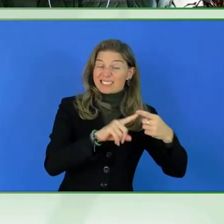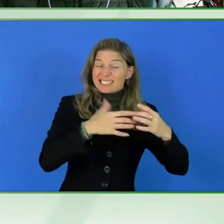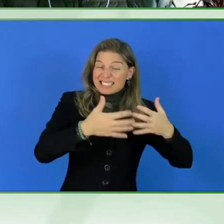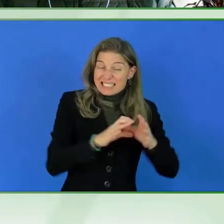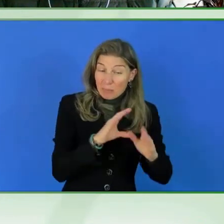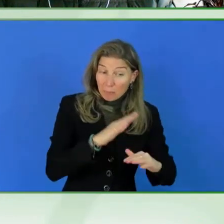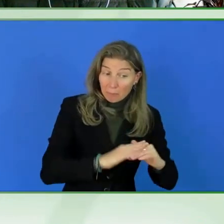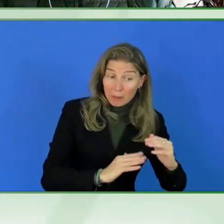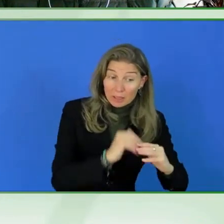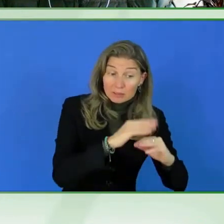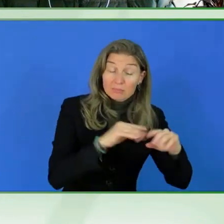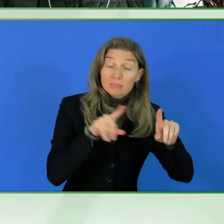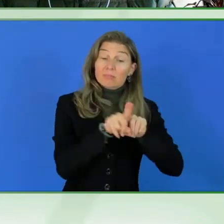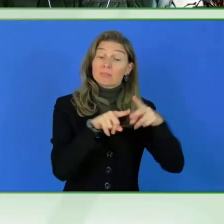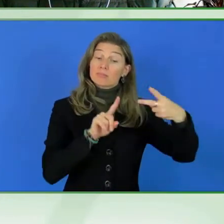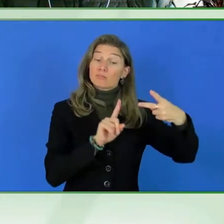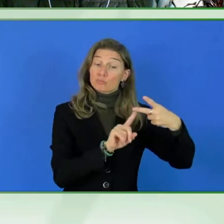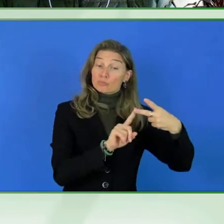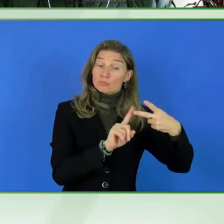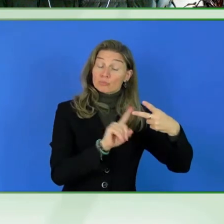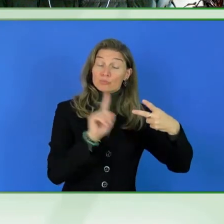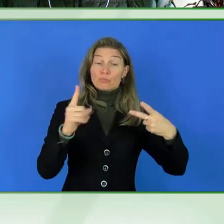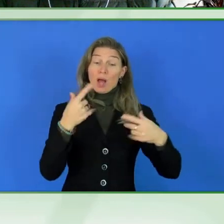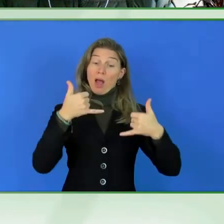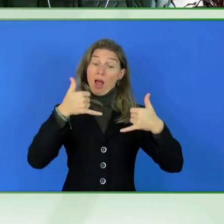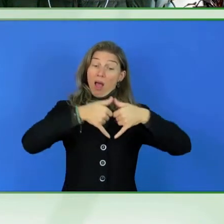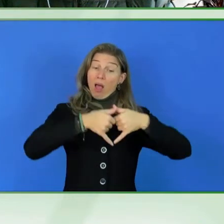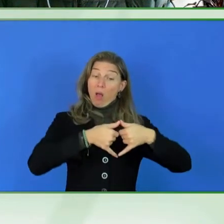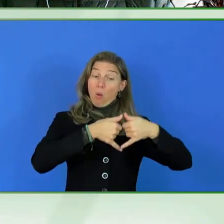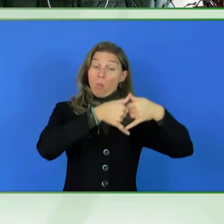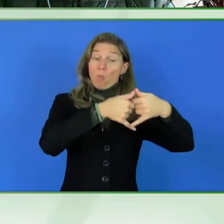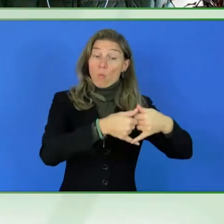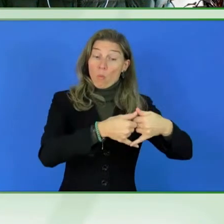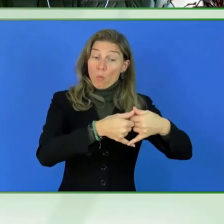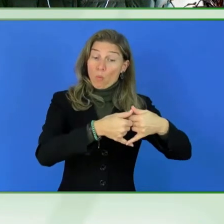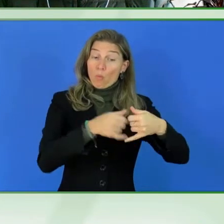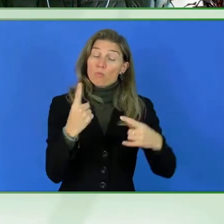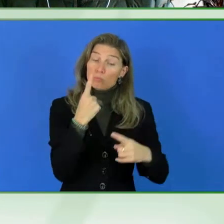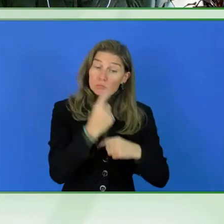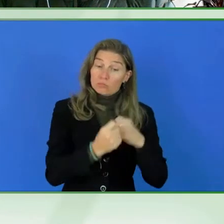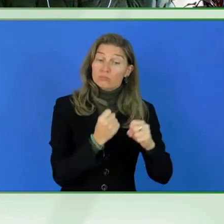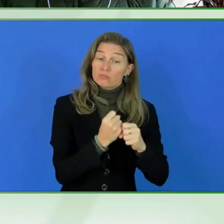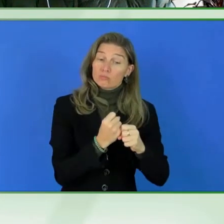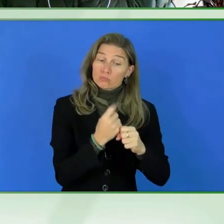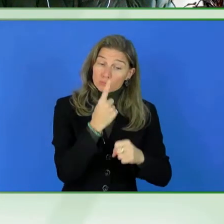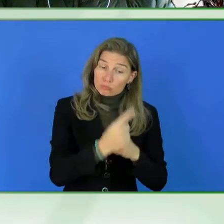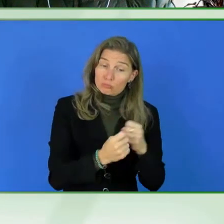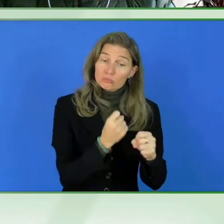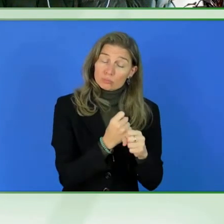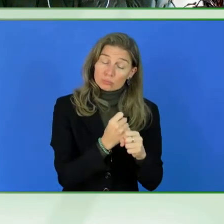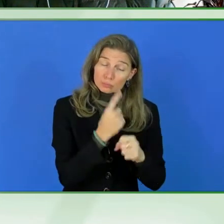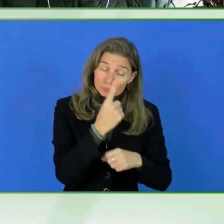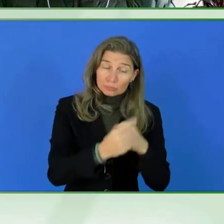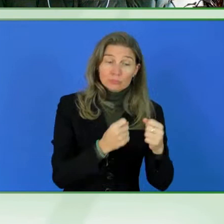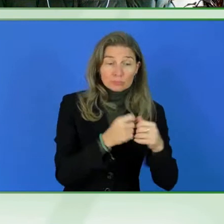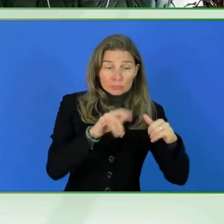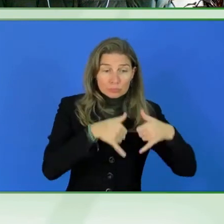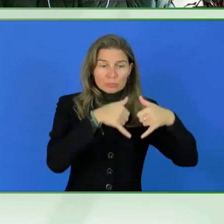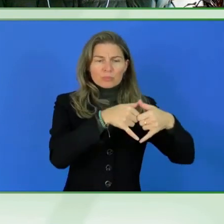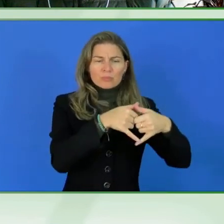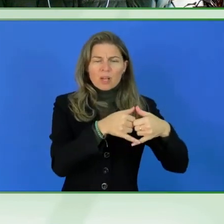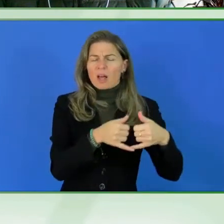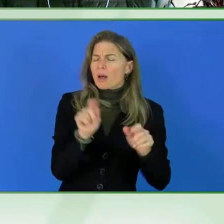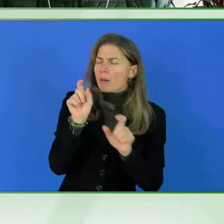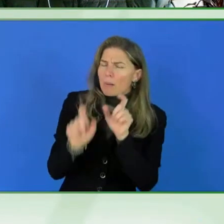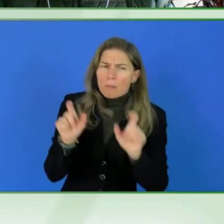for recognition of their contribution toward our diverse and inclusive culture. We run lots of training activities,